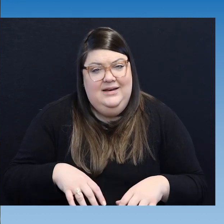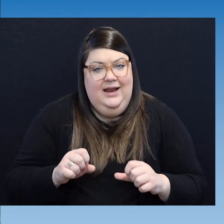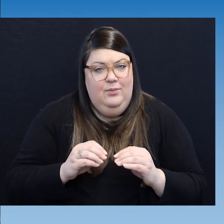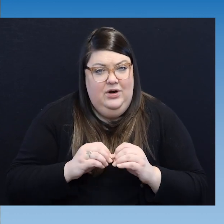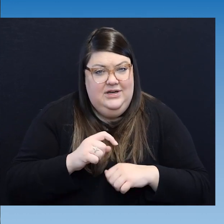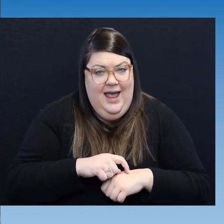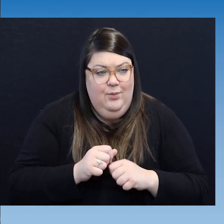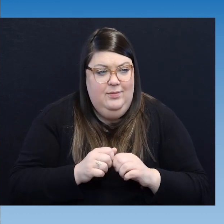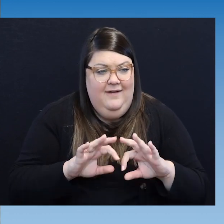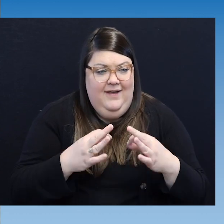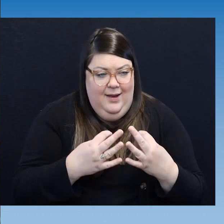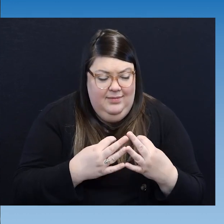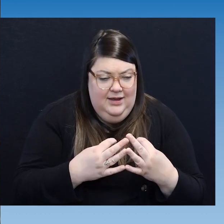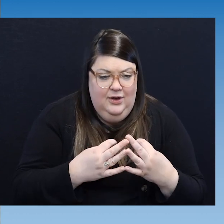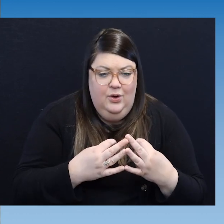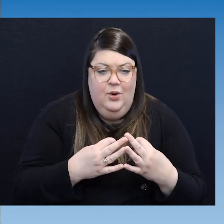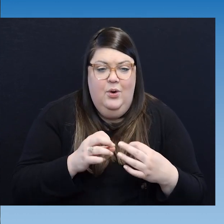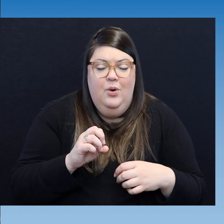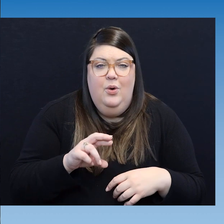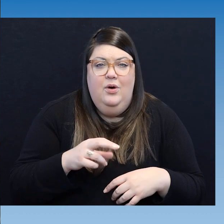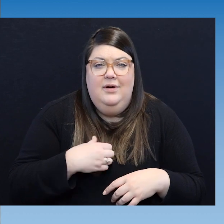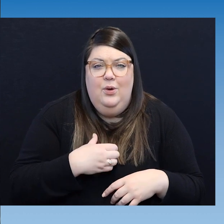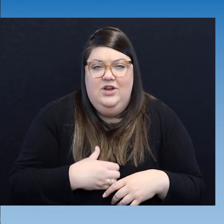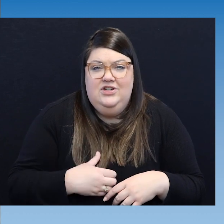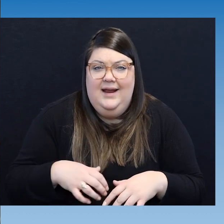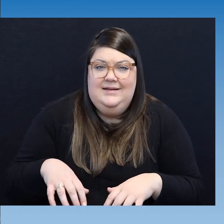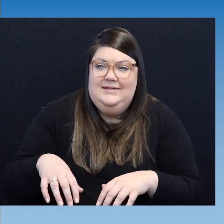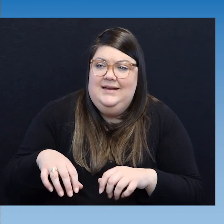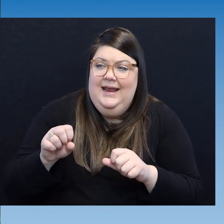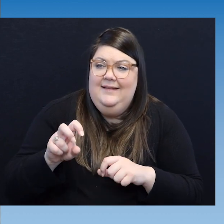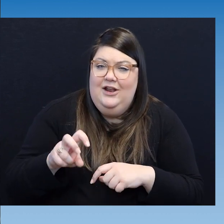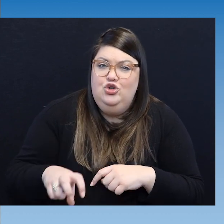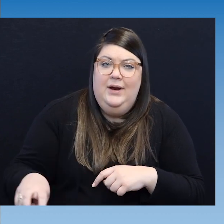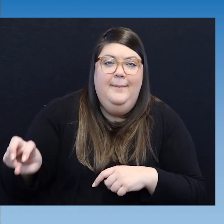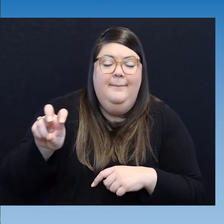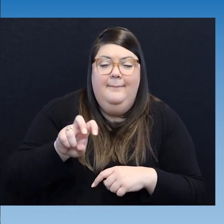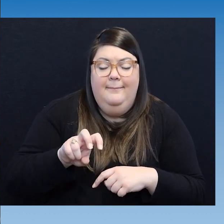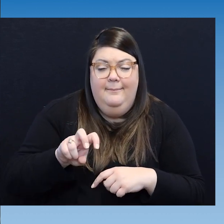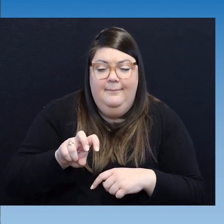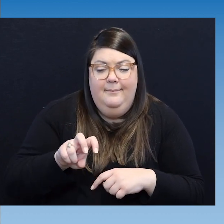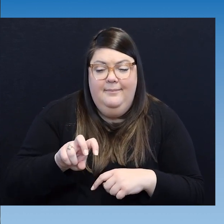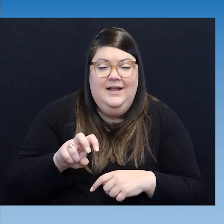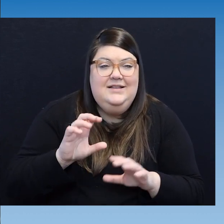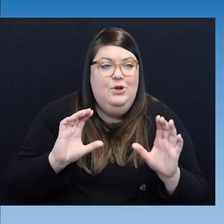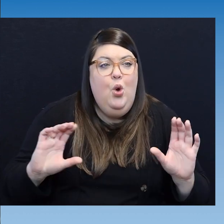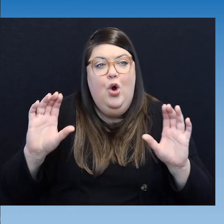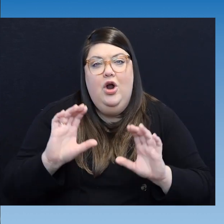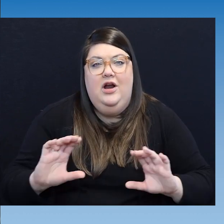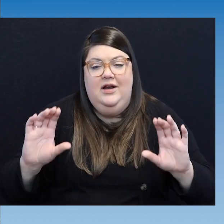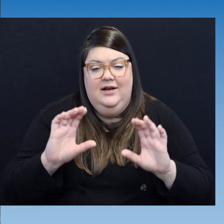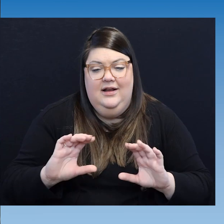spent more time with my family, or, you know, I had taken that trip and